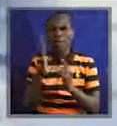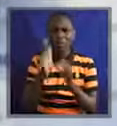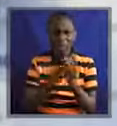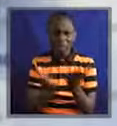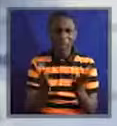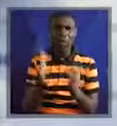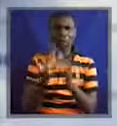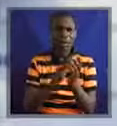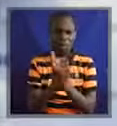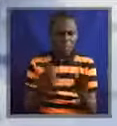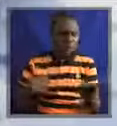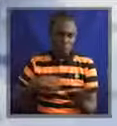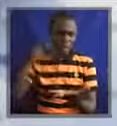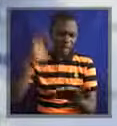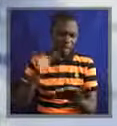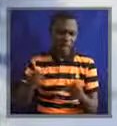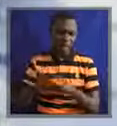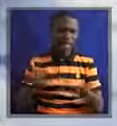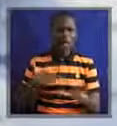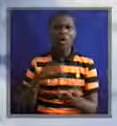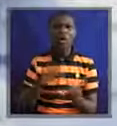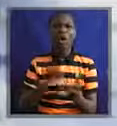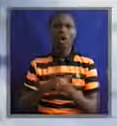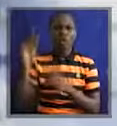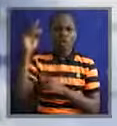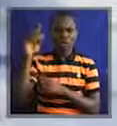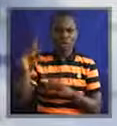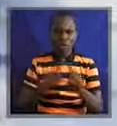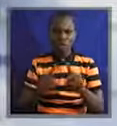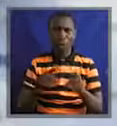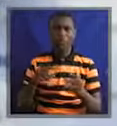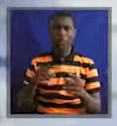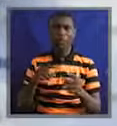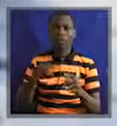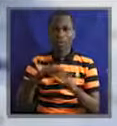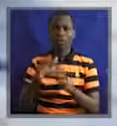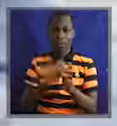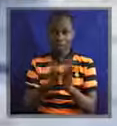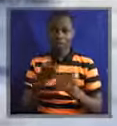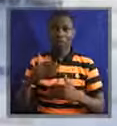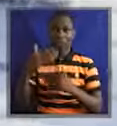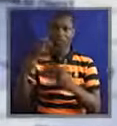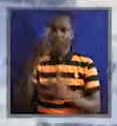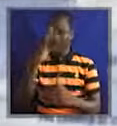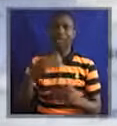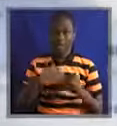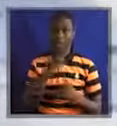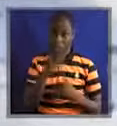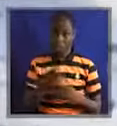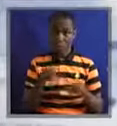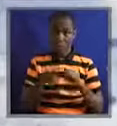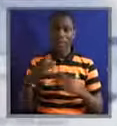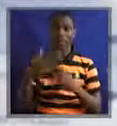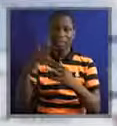se wo bible ekwan so no ye fra bibi generational curses ampara na sa generational curses ni